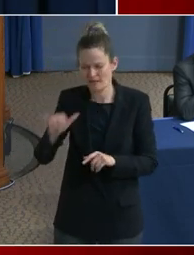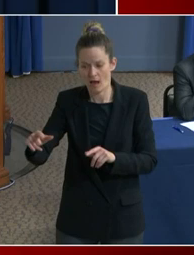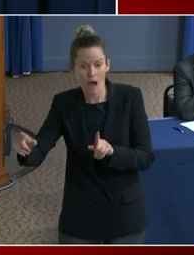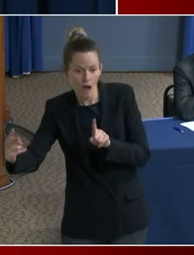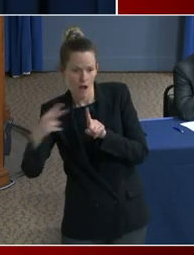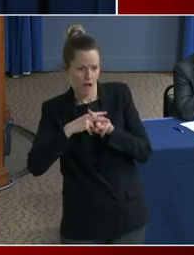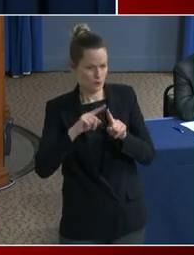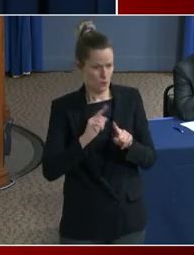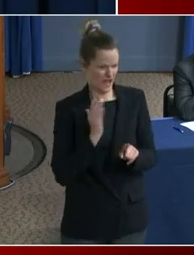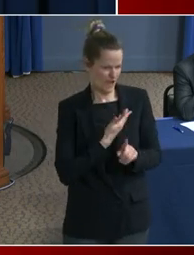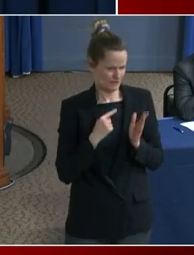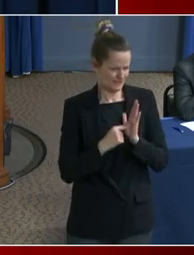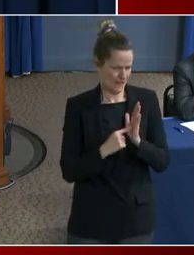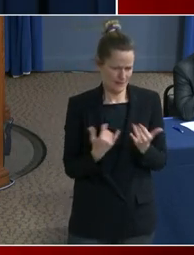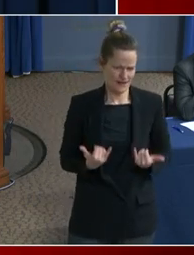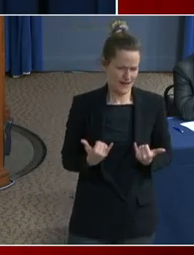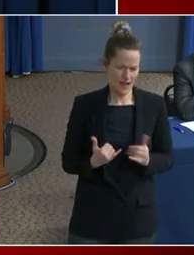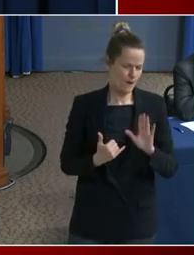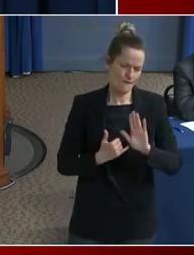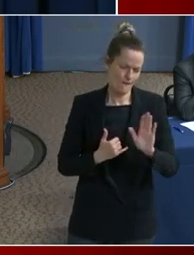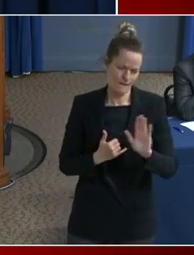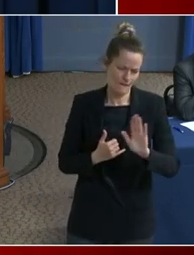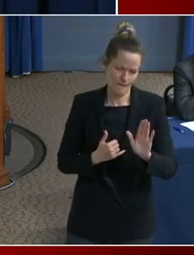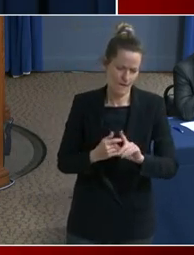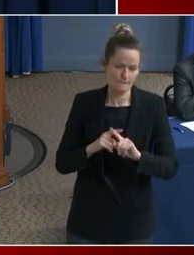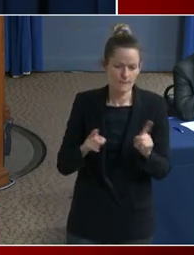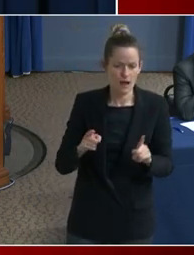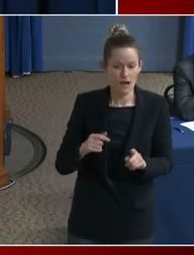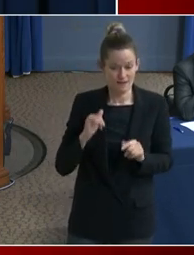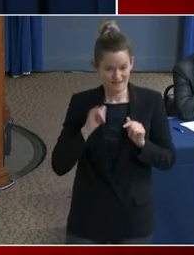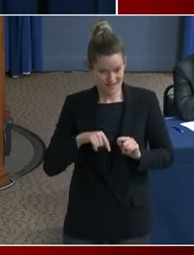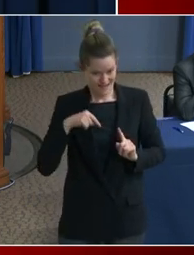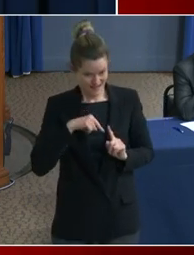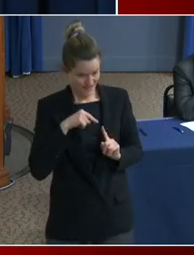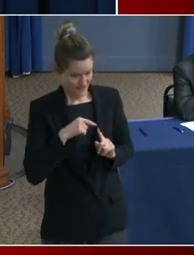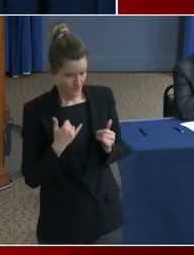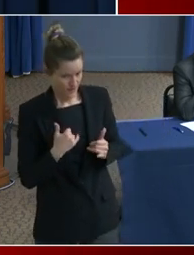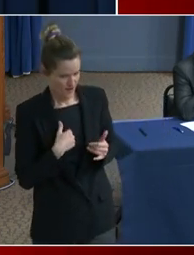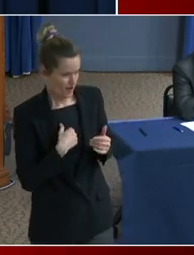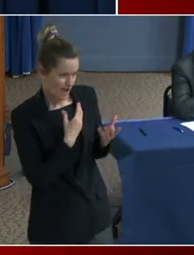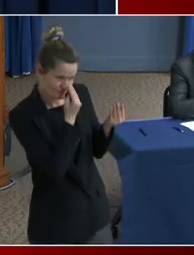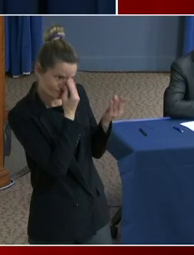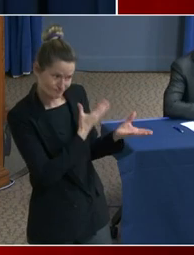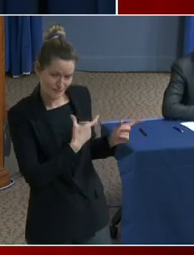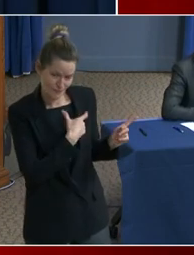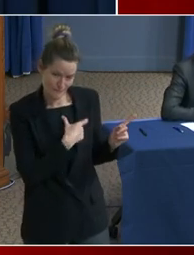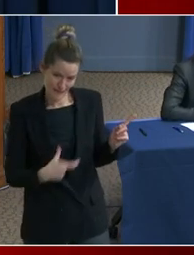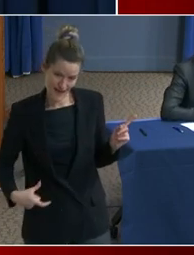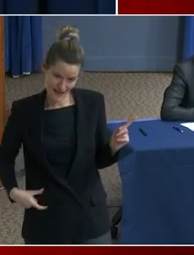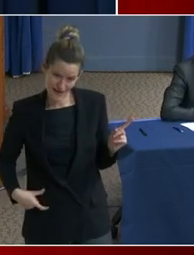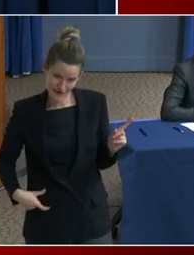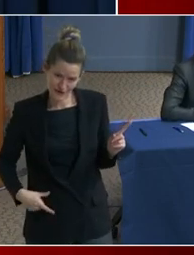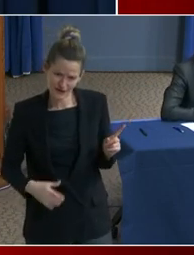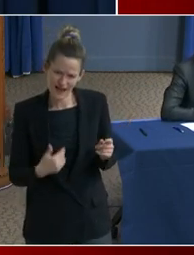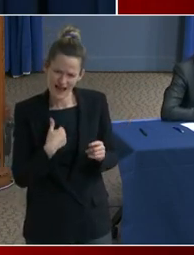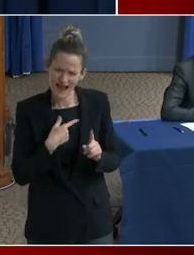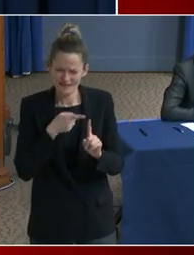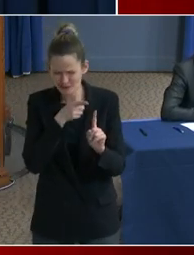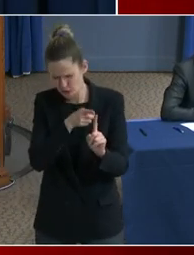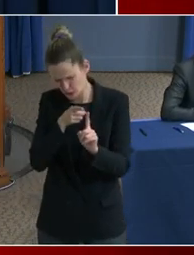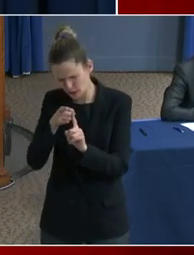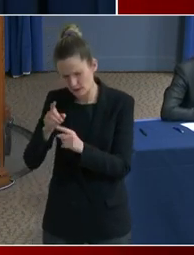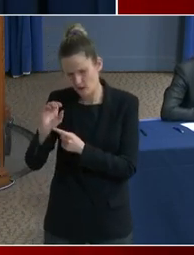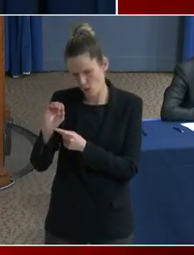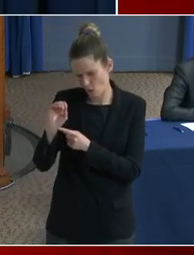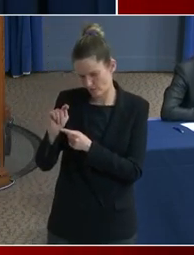we have disclosed to Mayor Bowser is that there are certain over-the-counter tests, and one